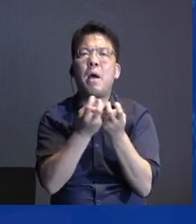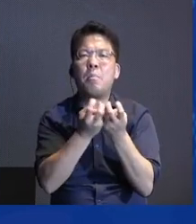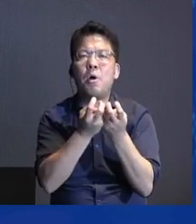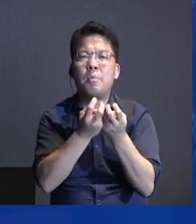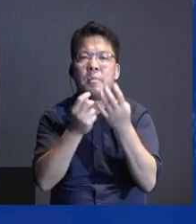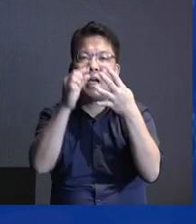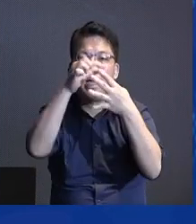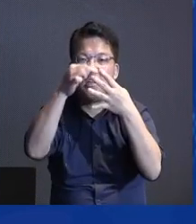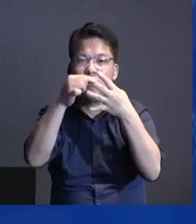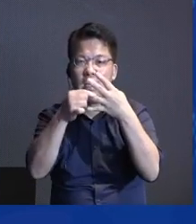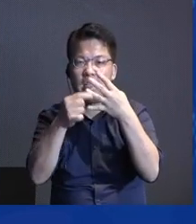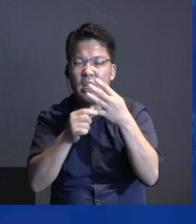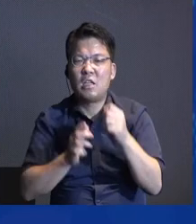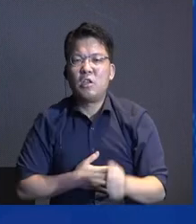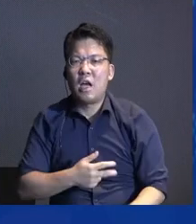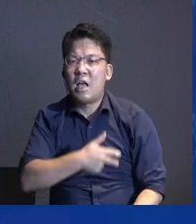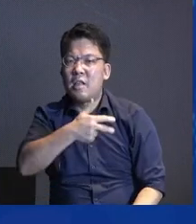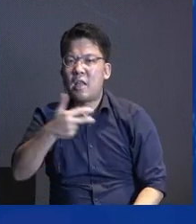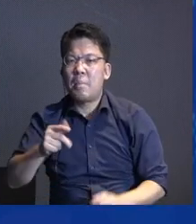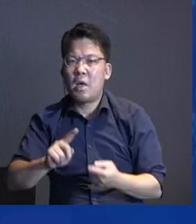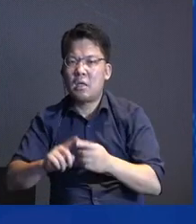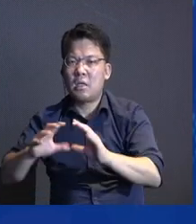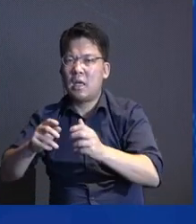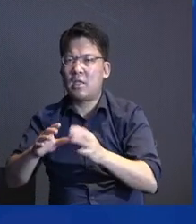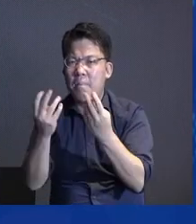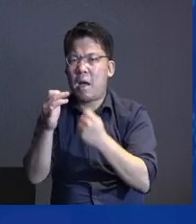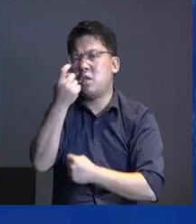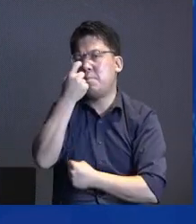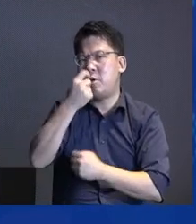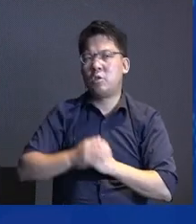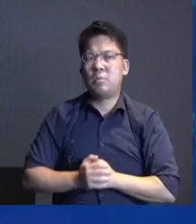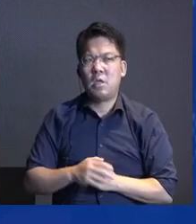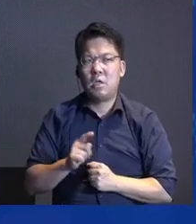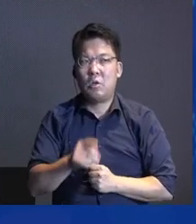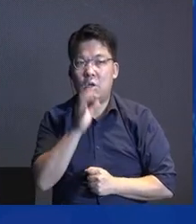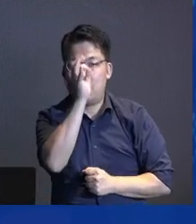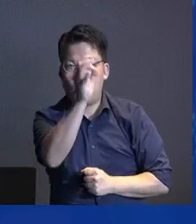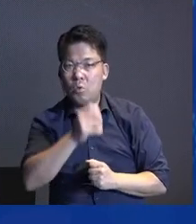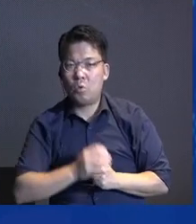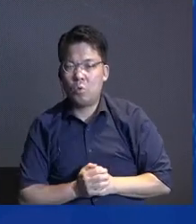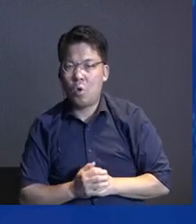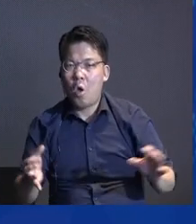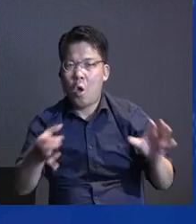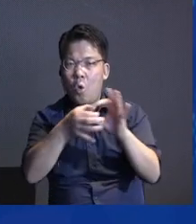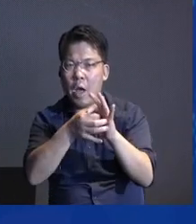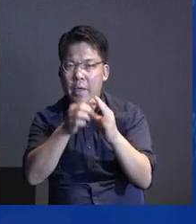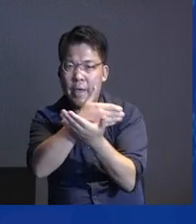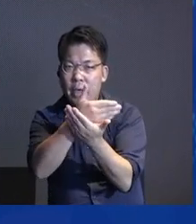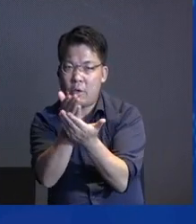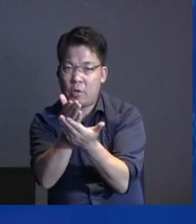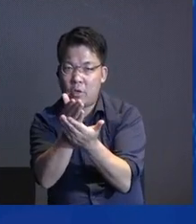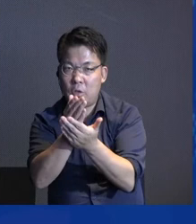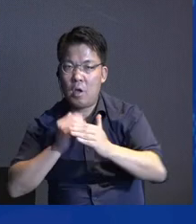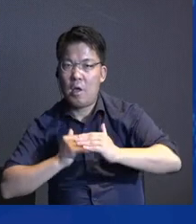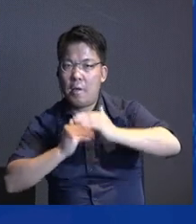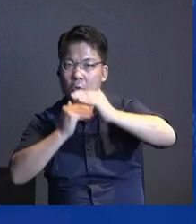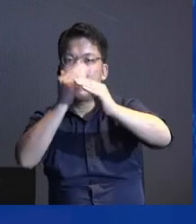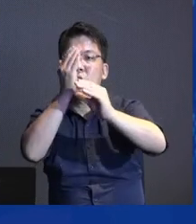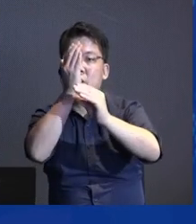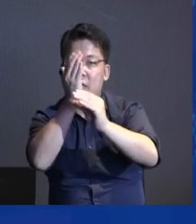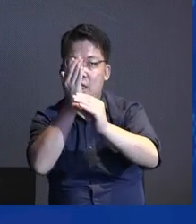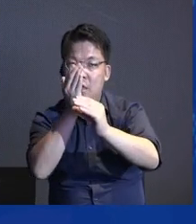method to build relationships. We believe that trust is more important than knowledge and